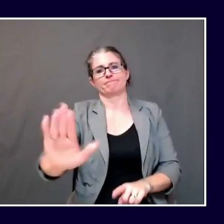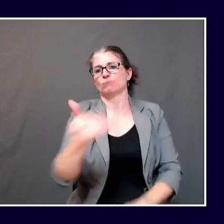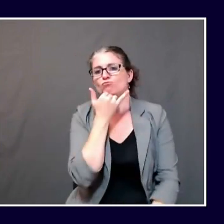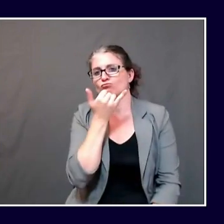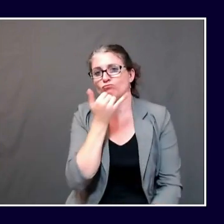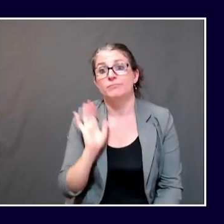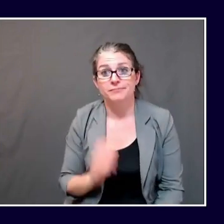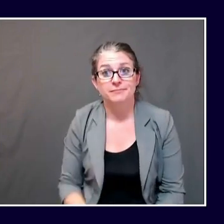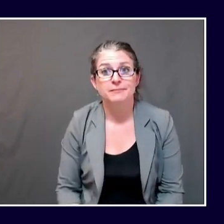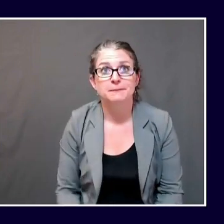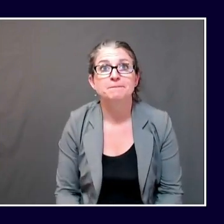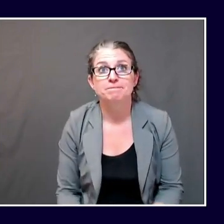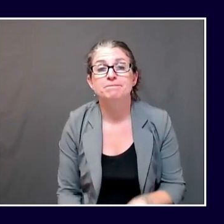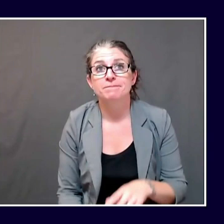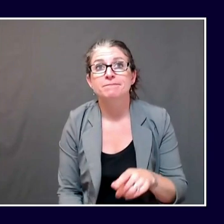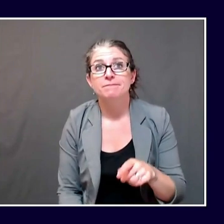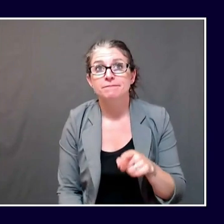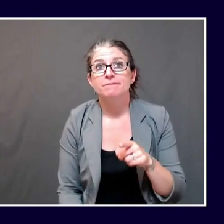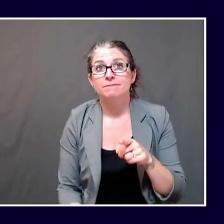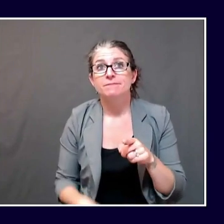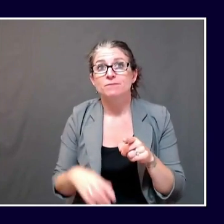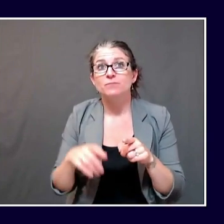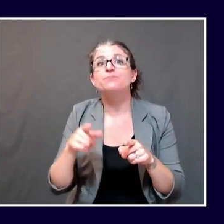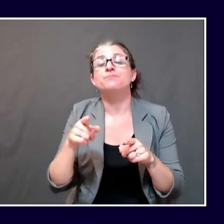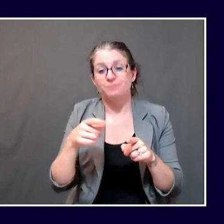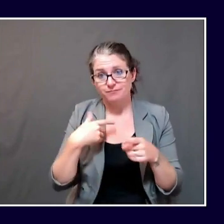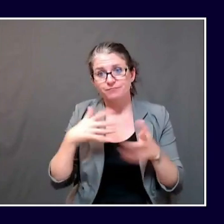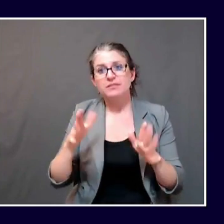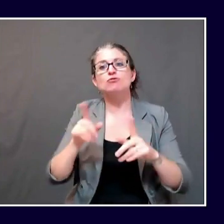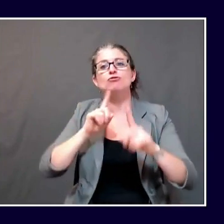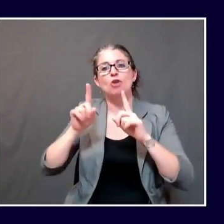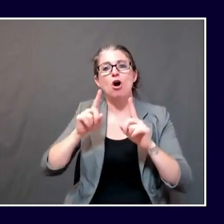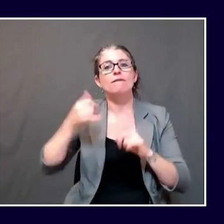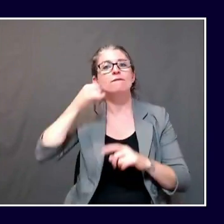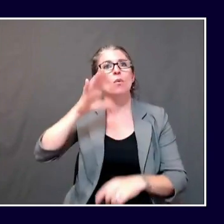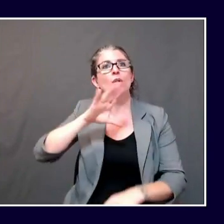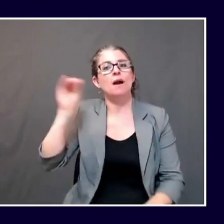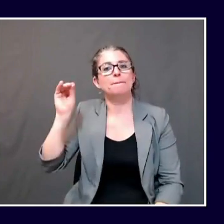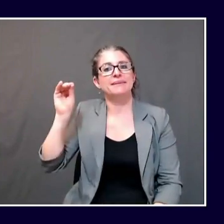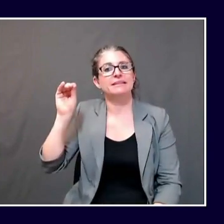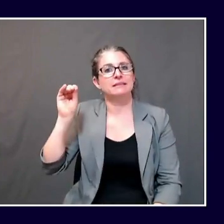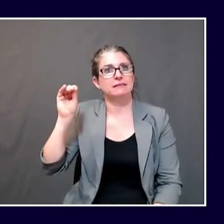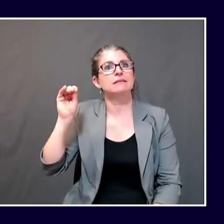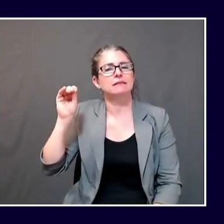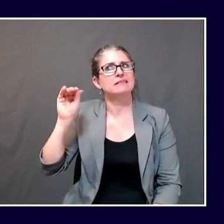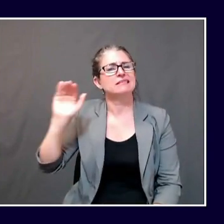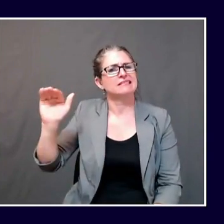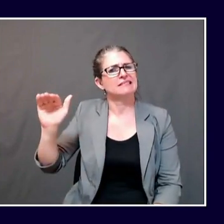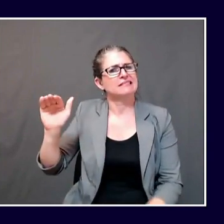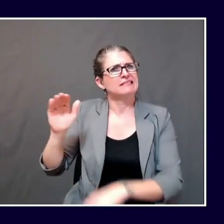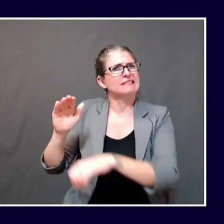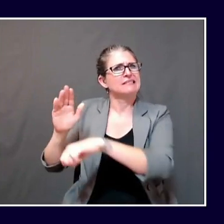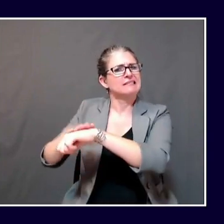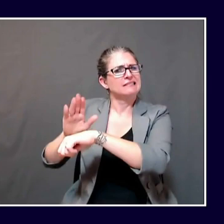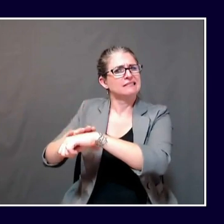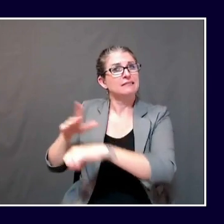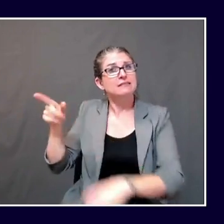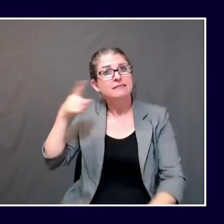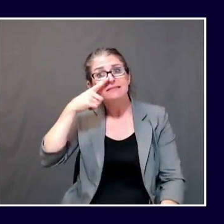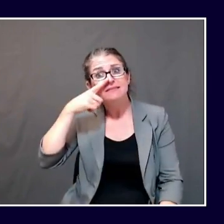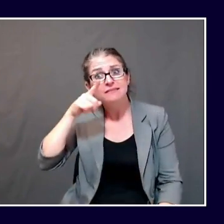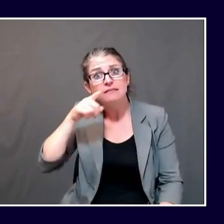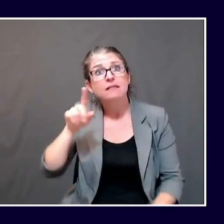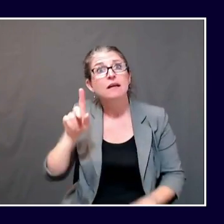calls, especially if they're calling a landline, but nowadays even an LED phone that has caller ID, it will say